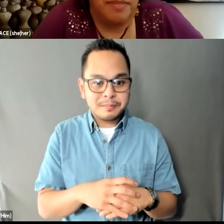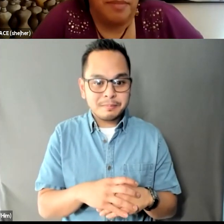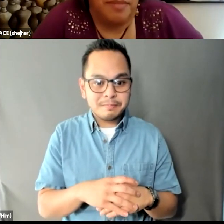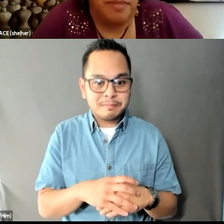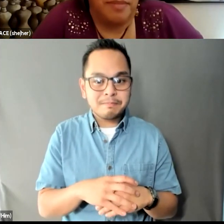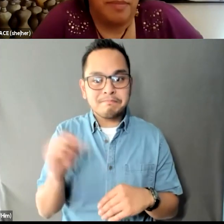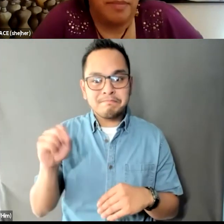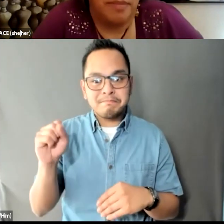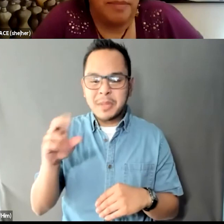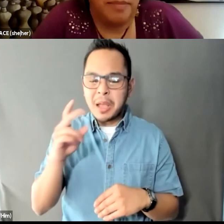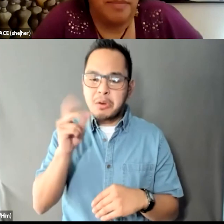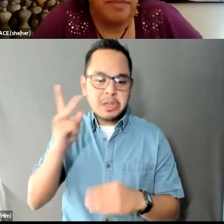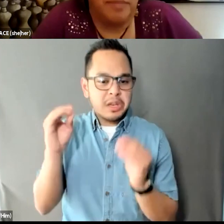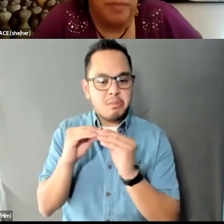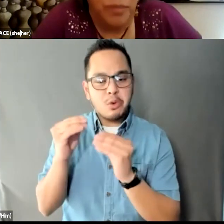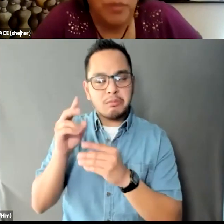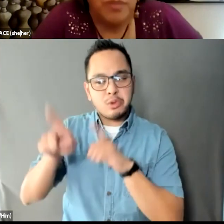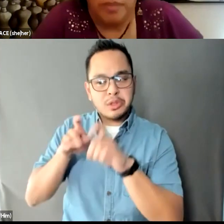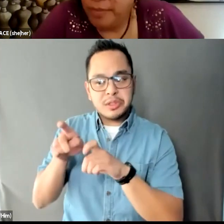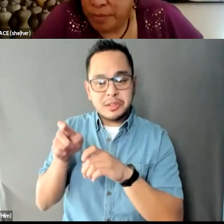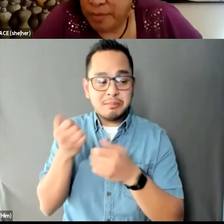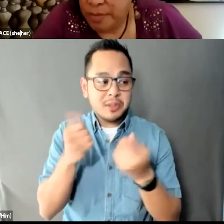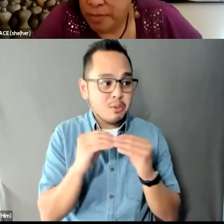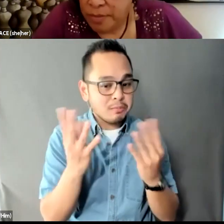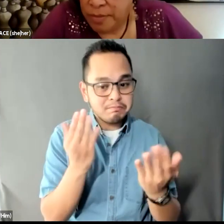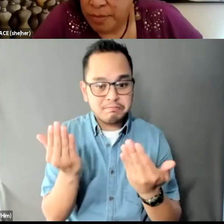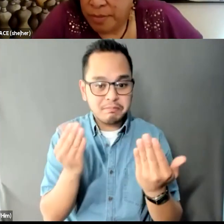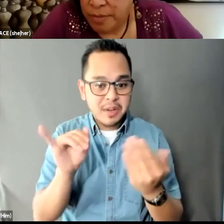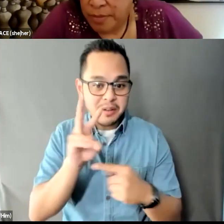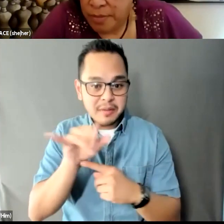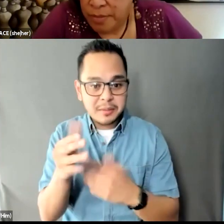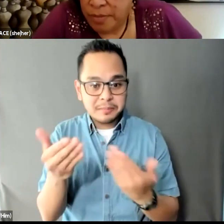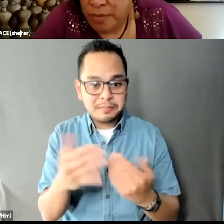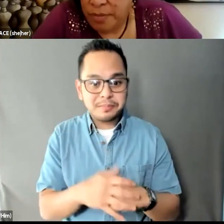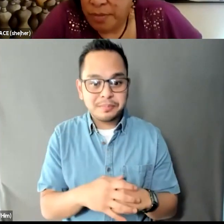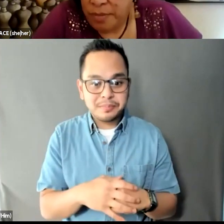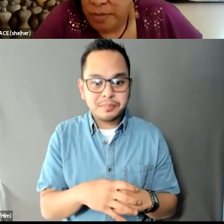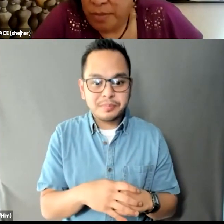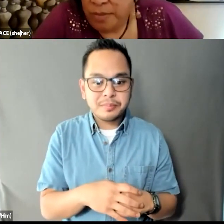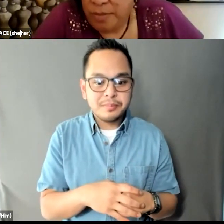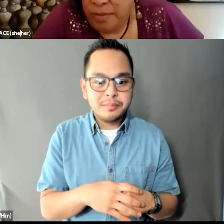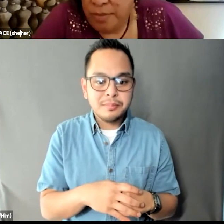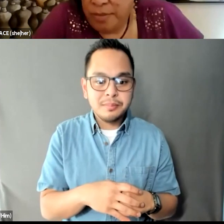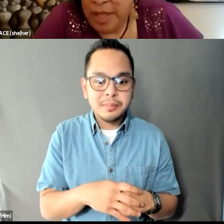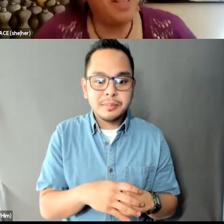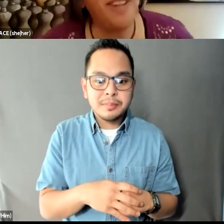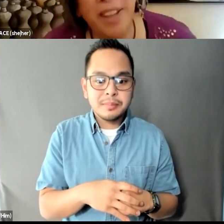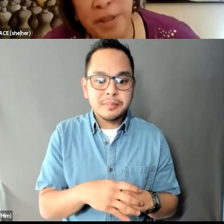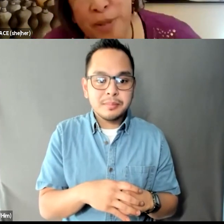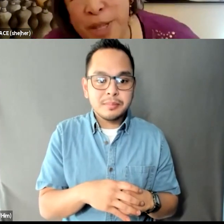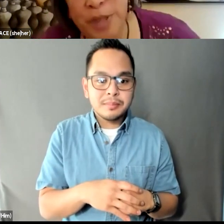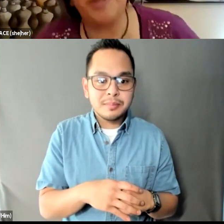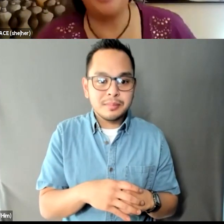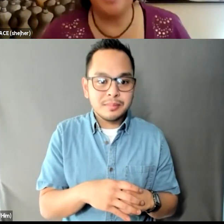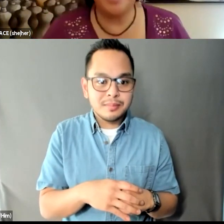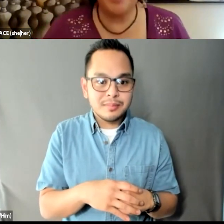Yeah, but I don't see any further questions. Are there any other questions, Ivy? Let's see. I had to